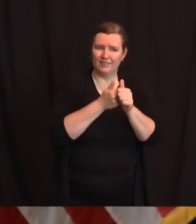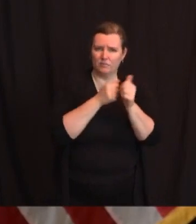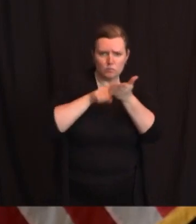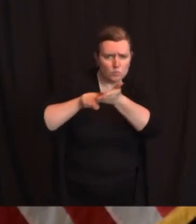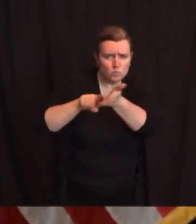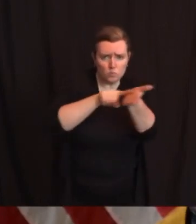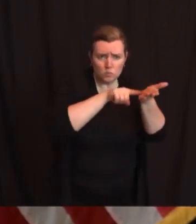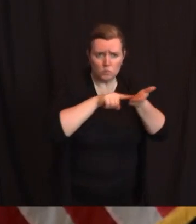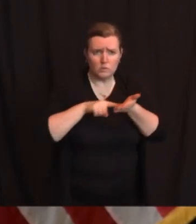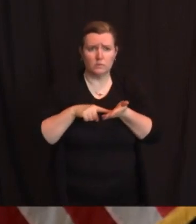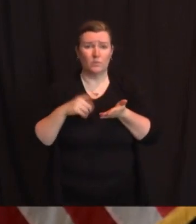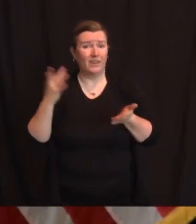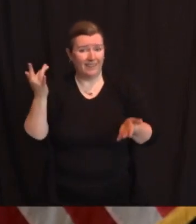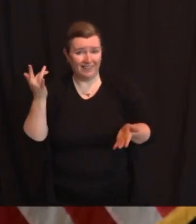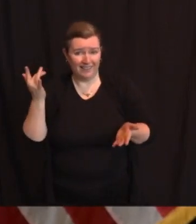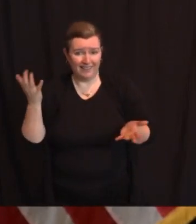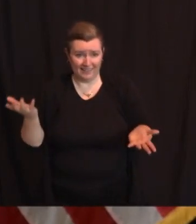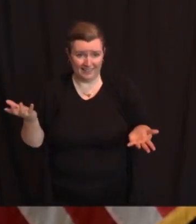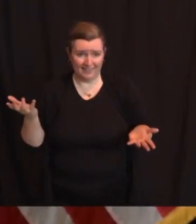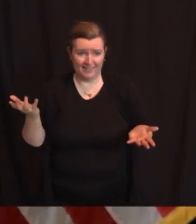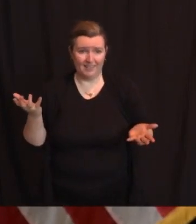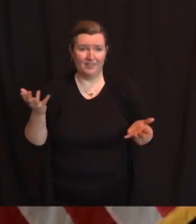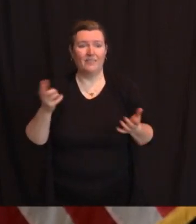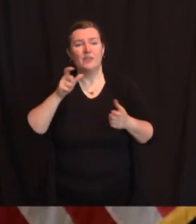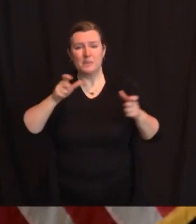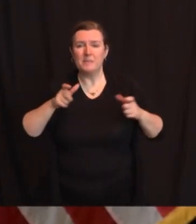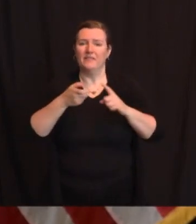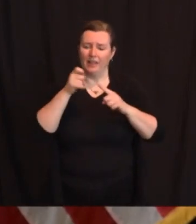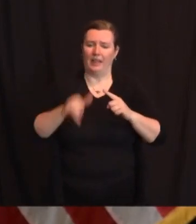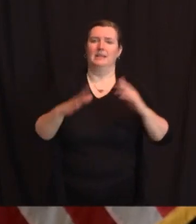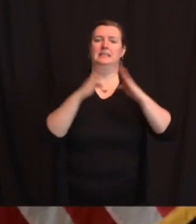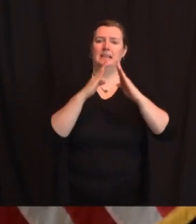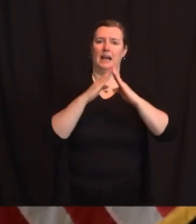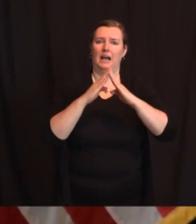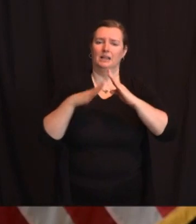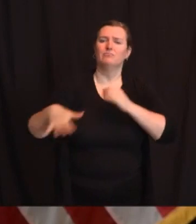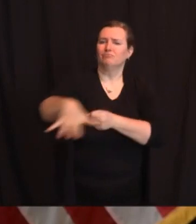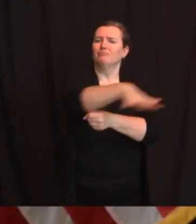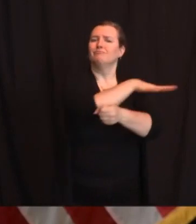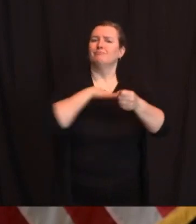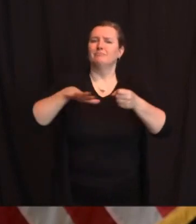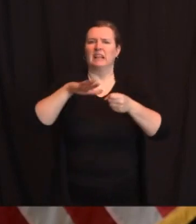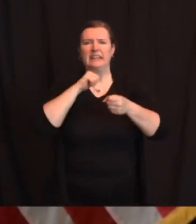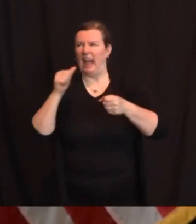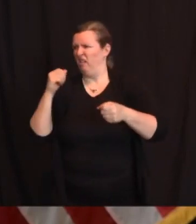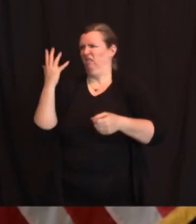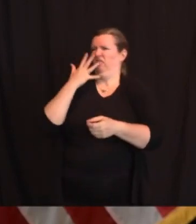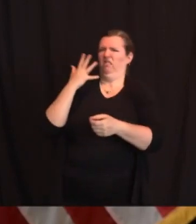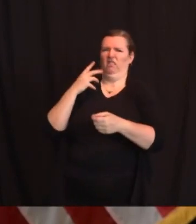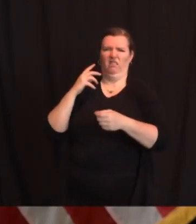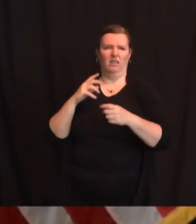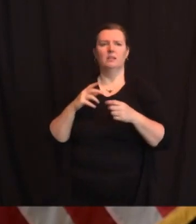representative of the folks that they're phoning up or contacting. There's